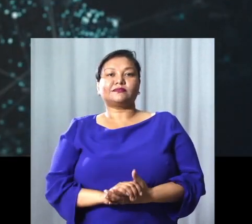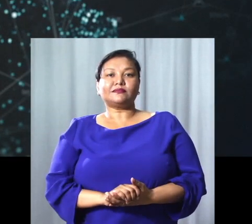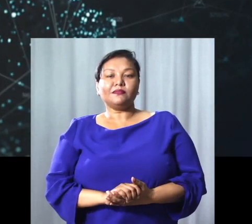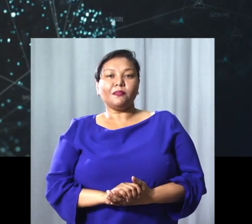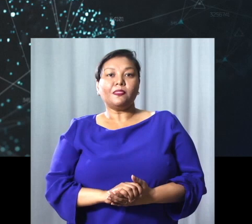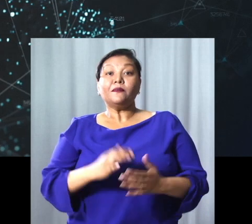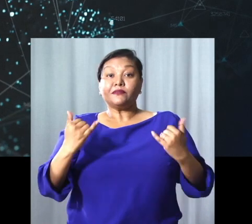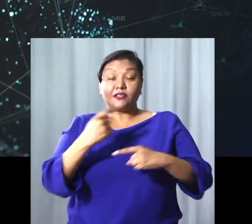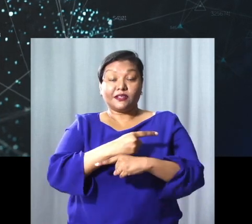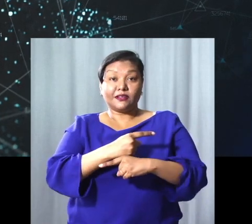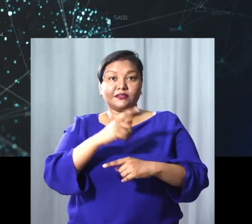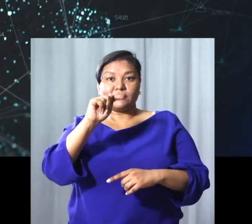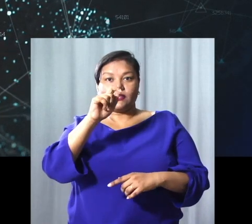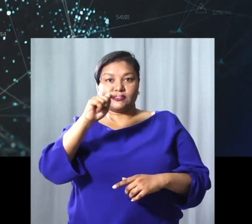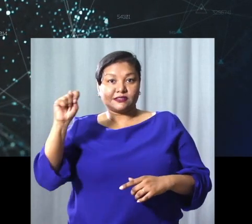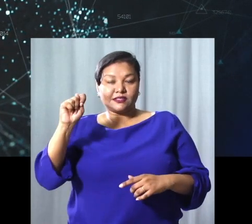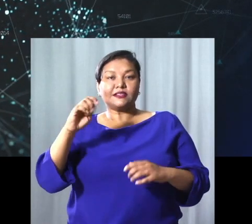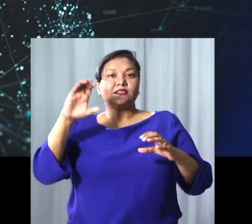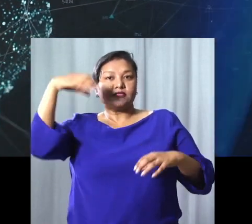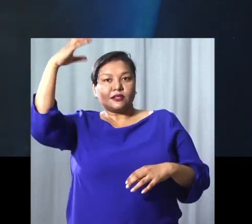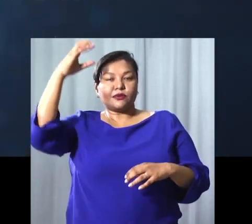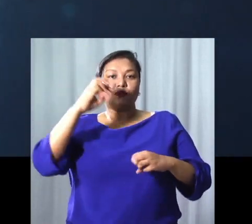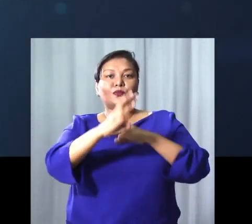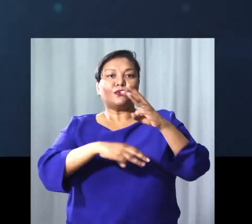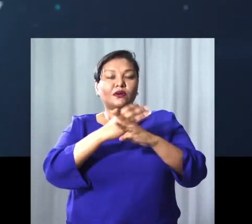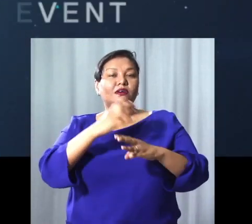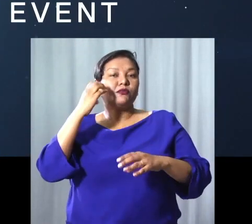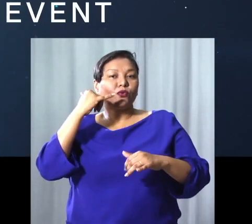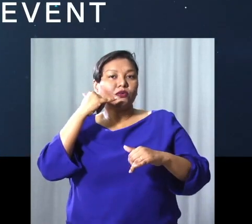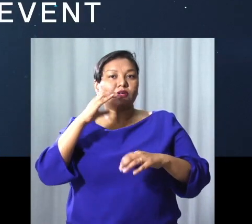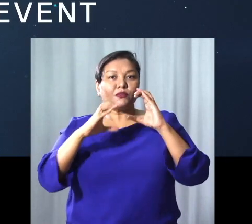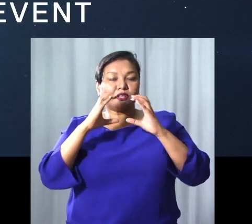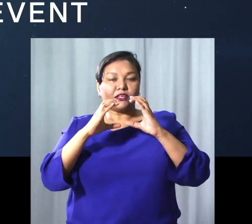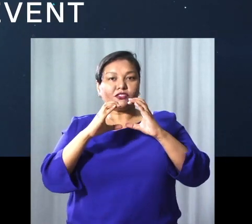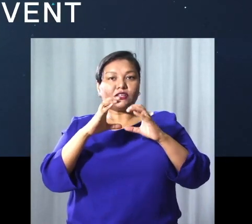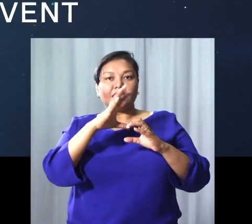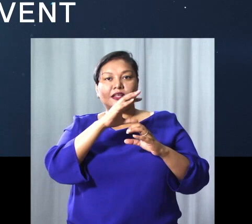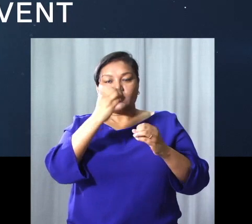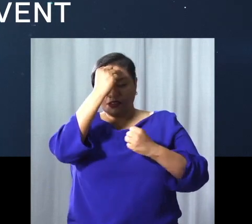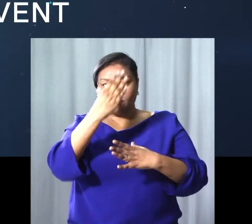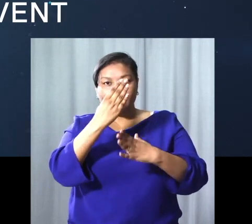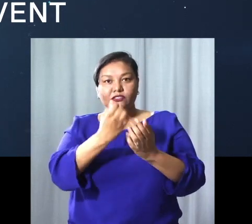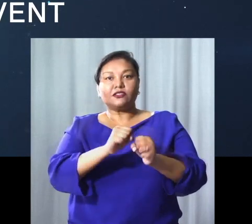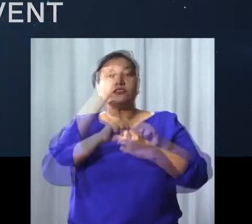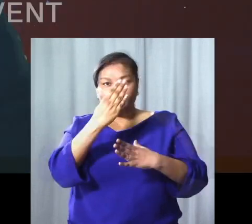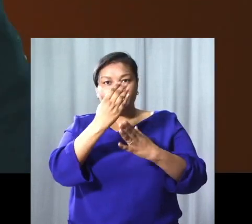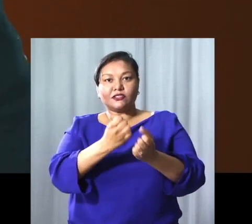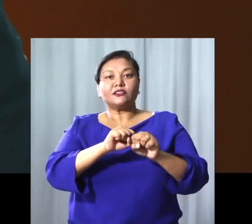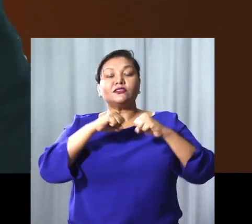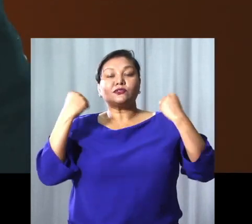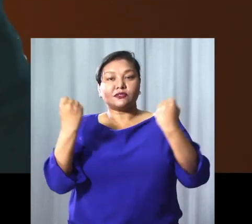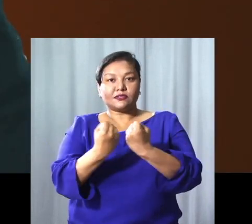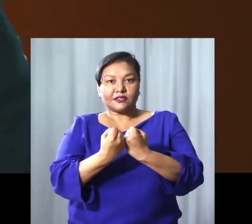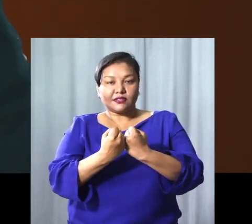TAT. Today is TAT's World Telecommunications and Information Society Day event. It is